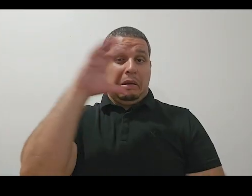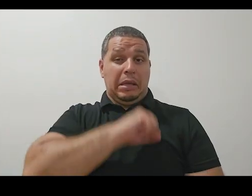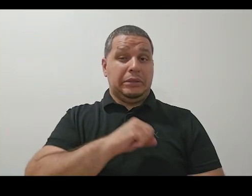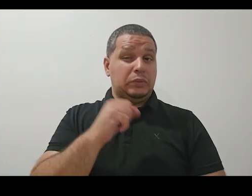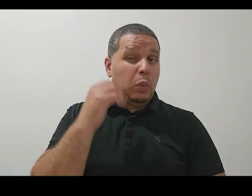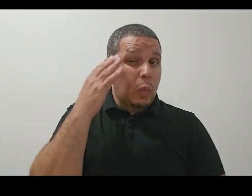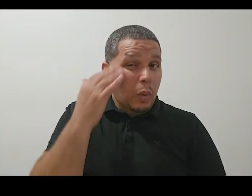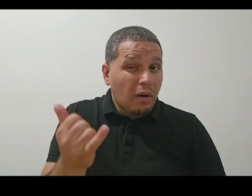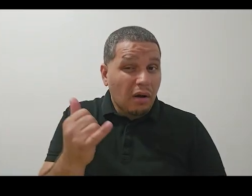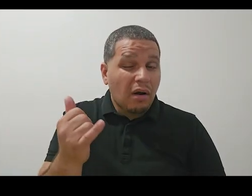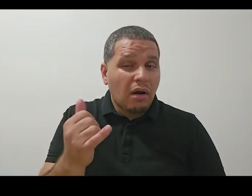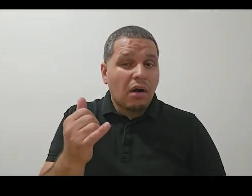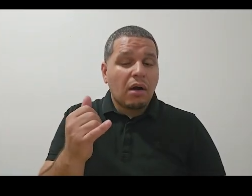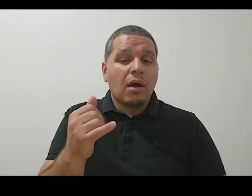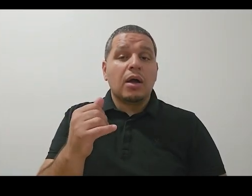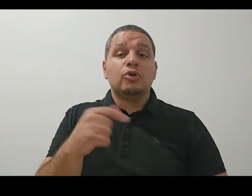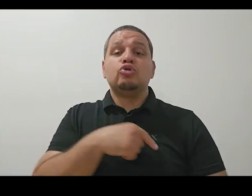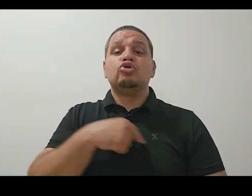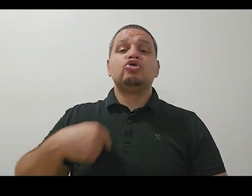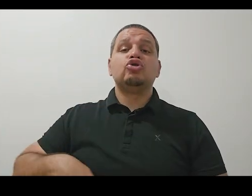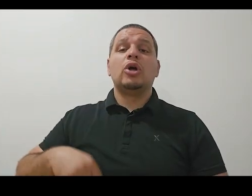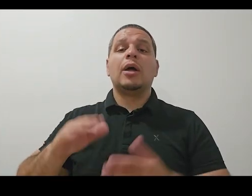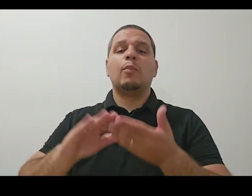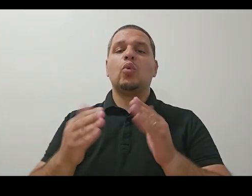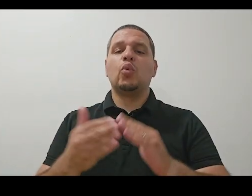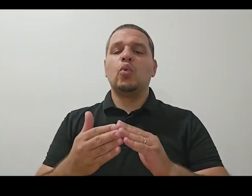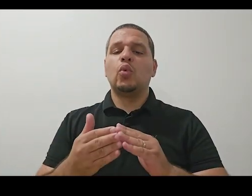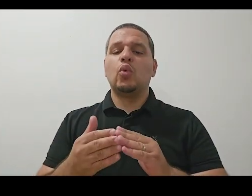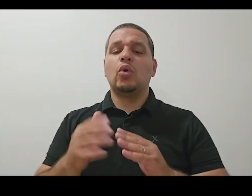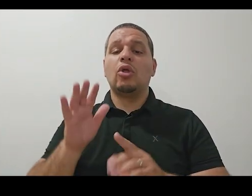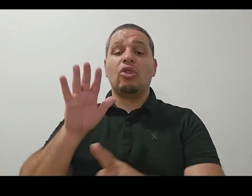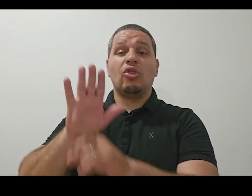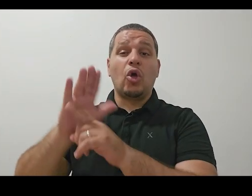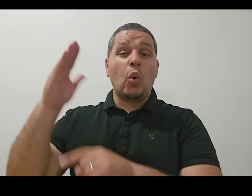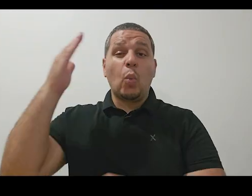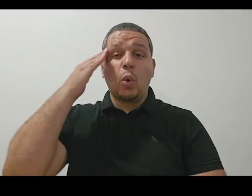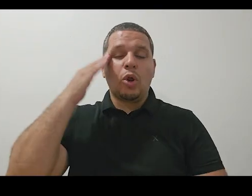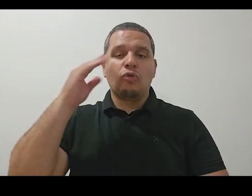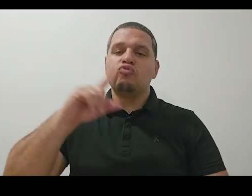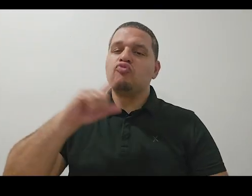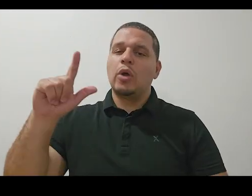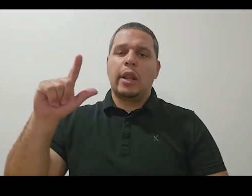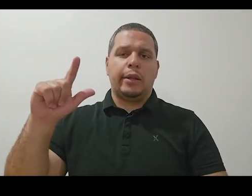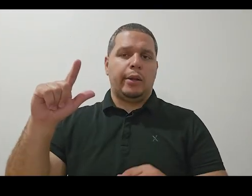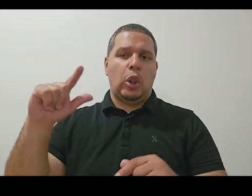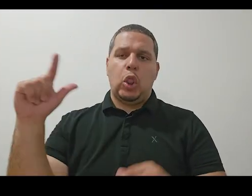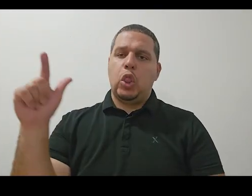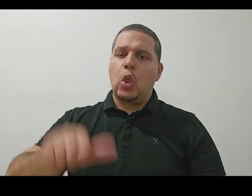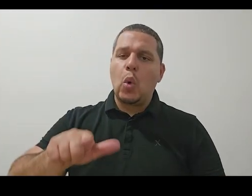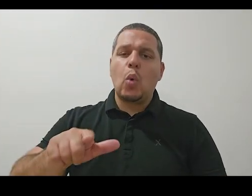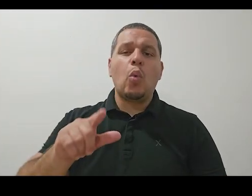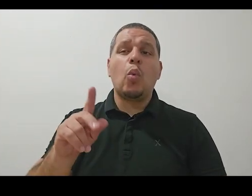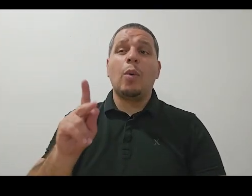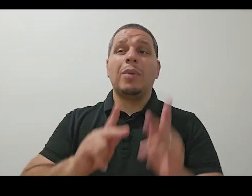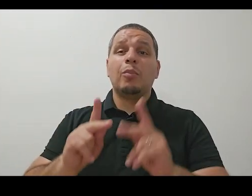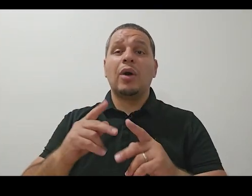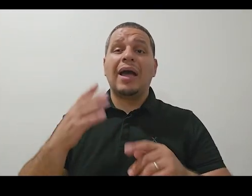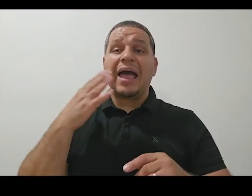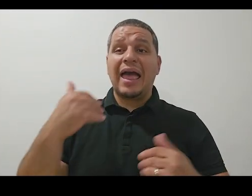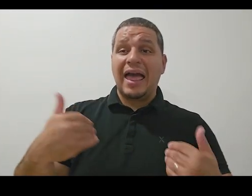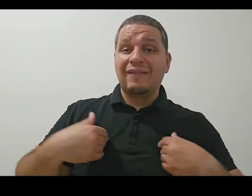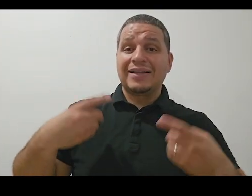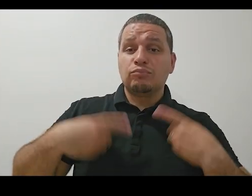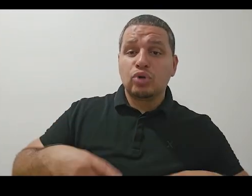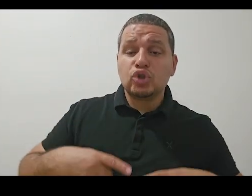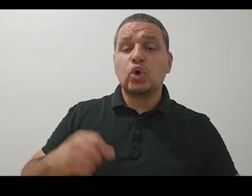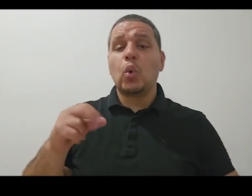is just in the Chinese community, the awareness is so low. Like when people may be just showing some depression, some